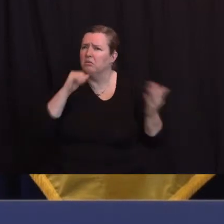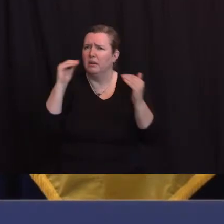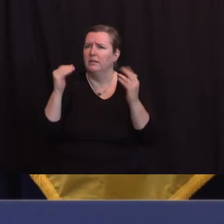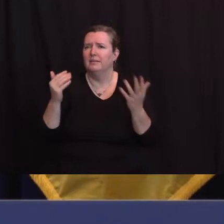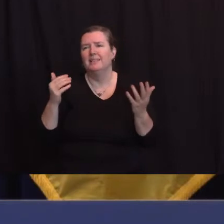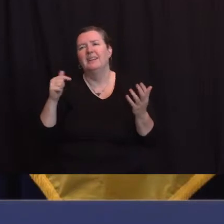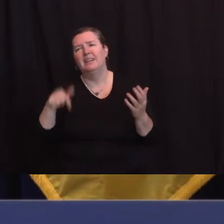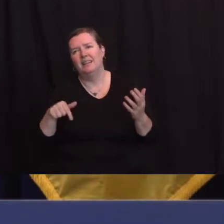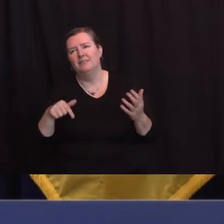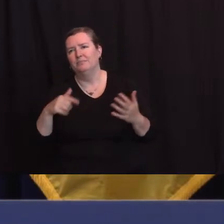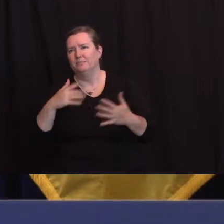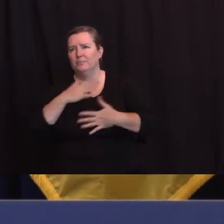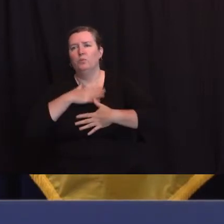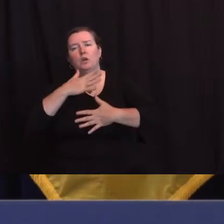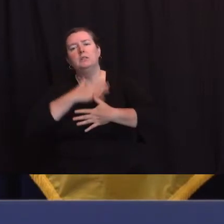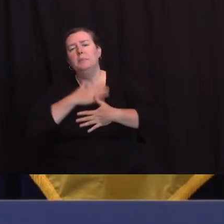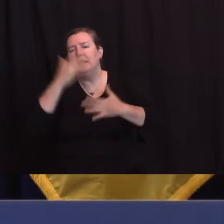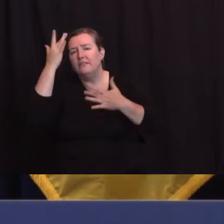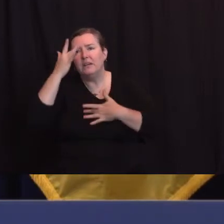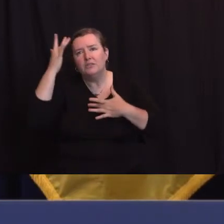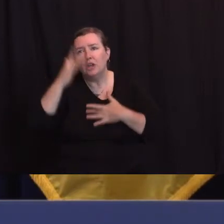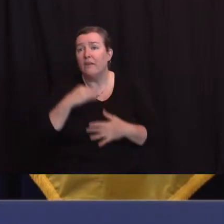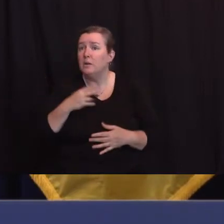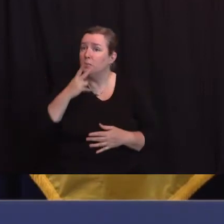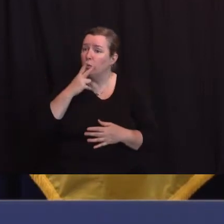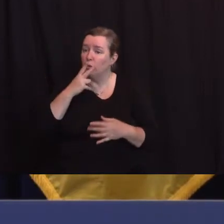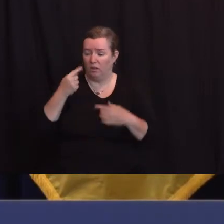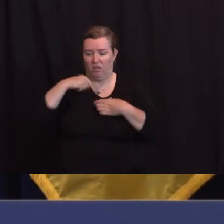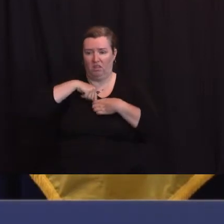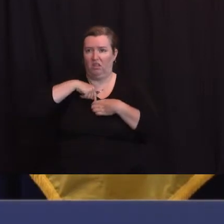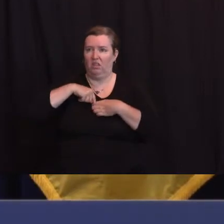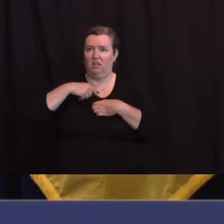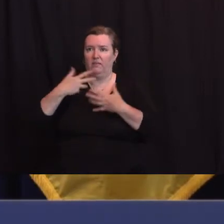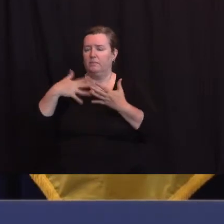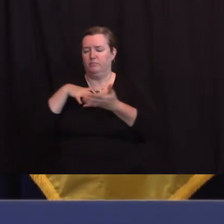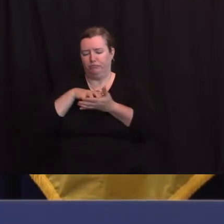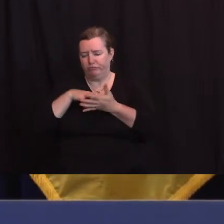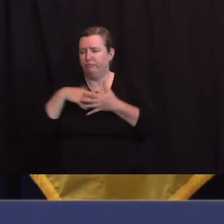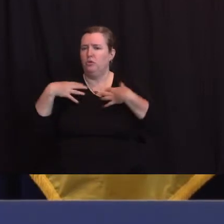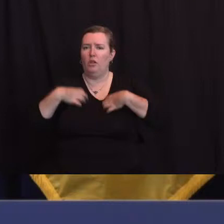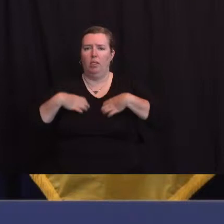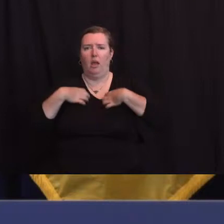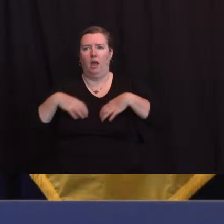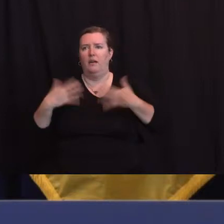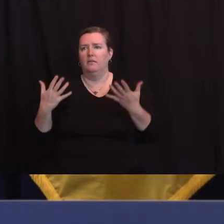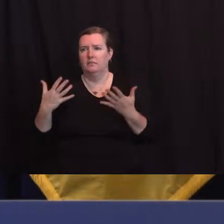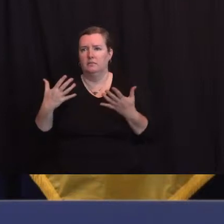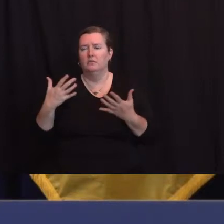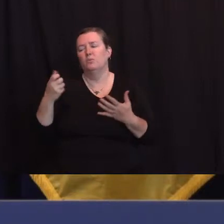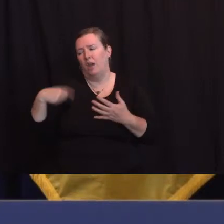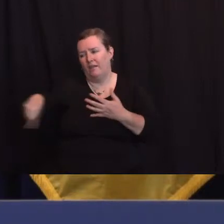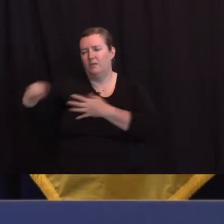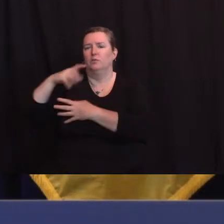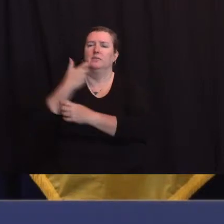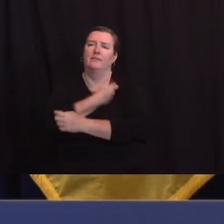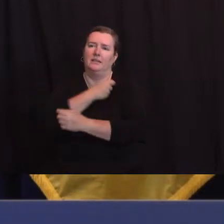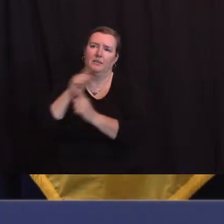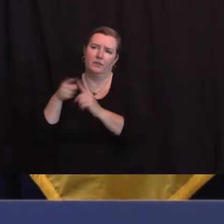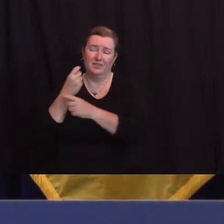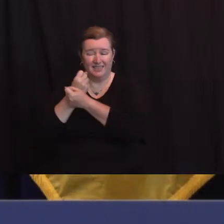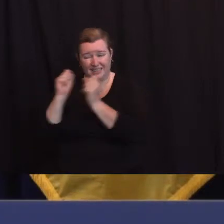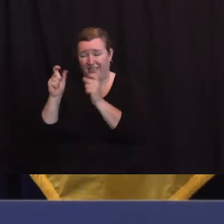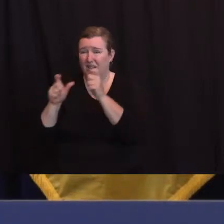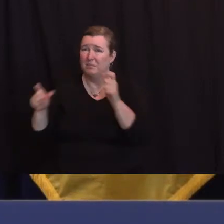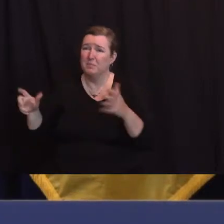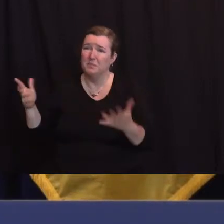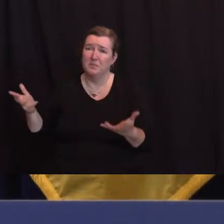if you smoke, you are more susceptible, and we're trying to save as many lives as we can. And I would I just hope it doesn't come to an us